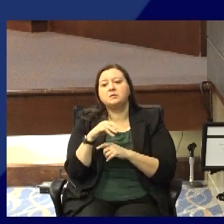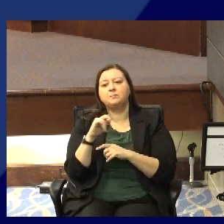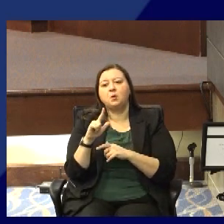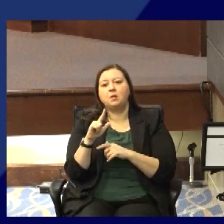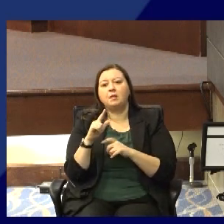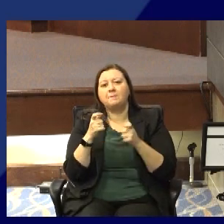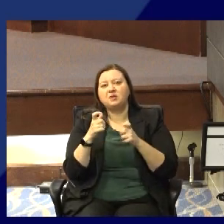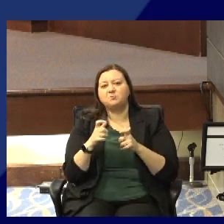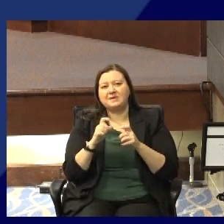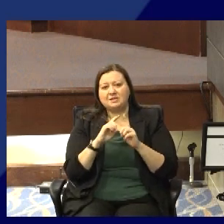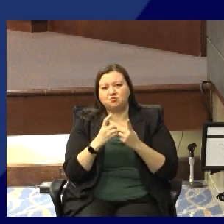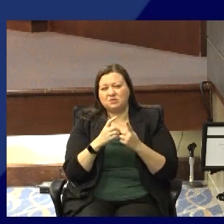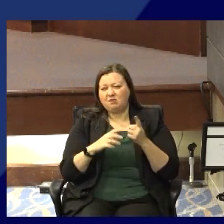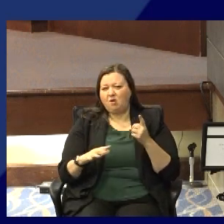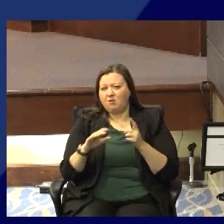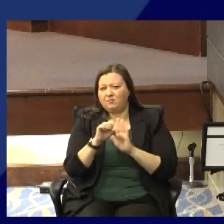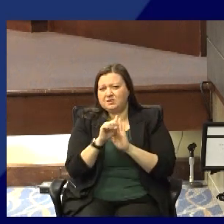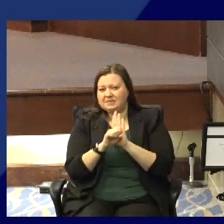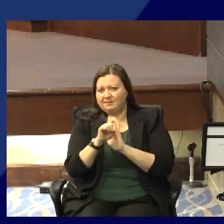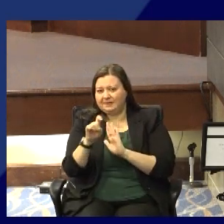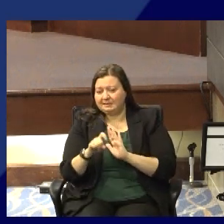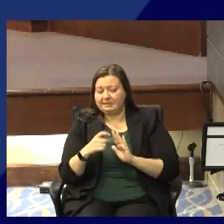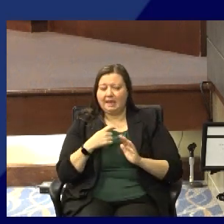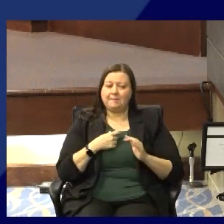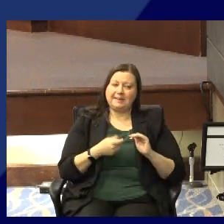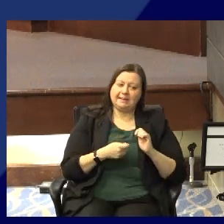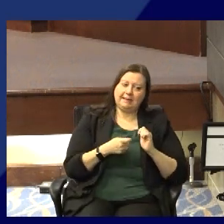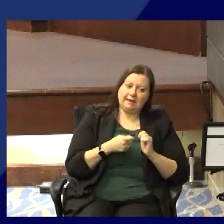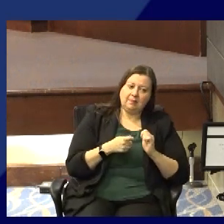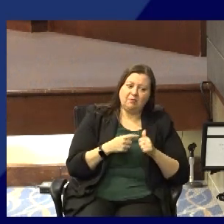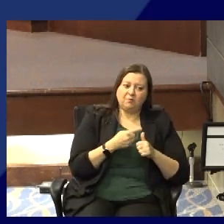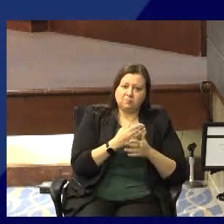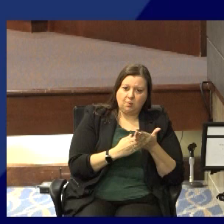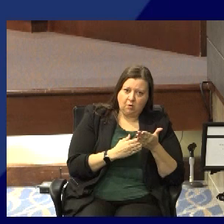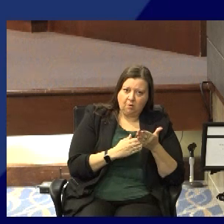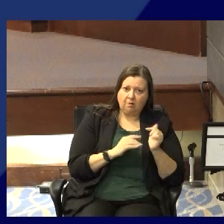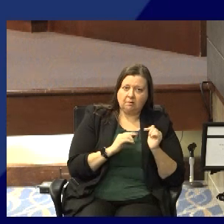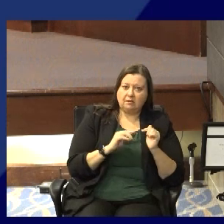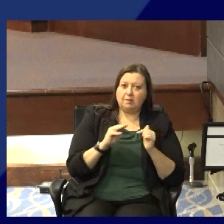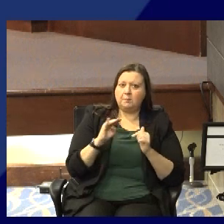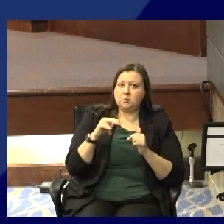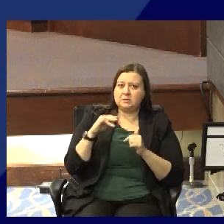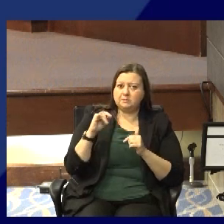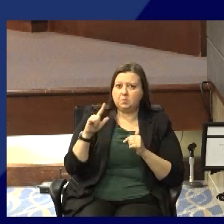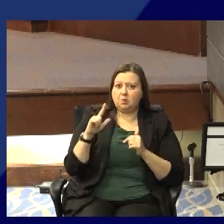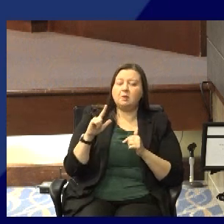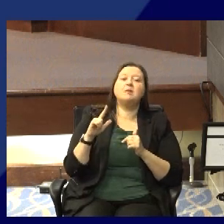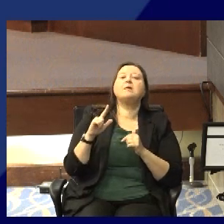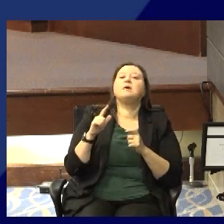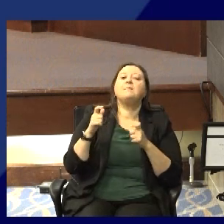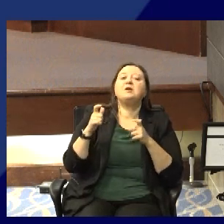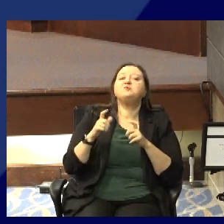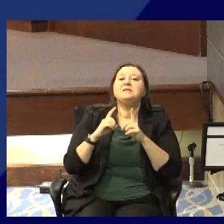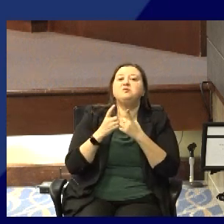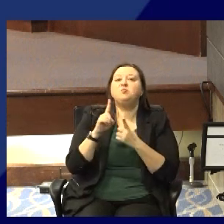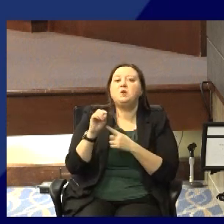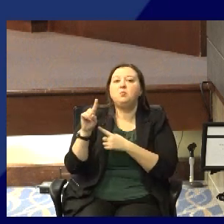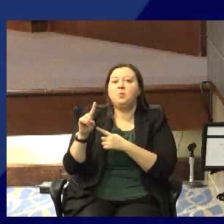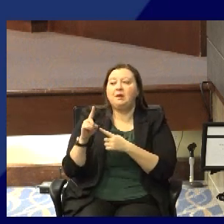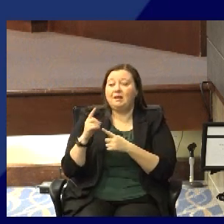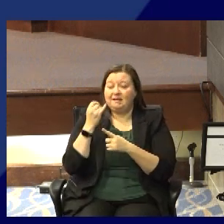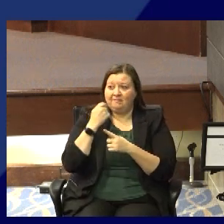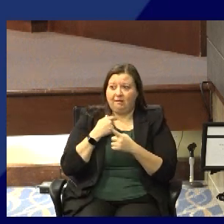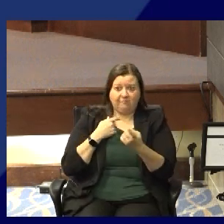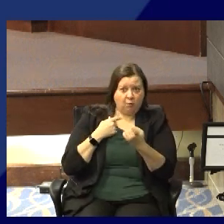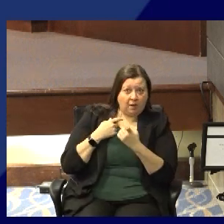over the state. And so even though I'm going to be handling the first part of this presentation, the municipal management district 101, she may jump in when